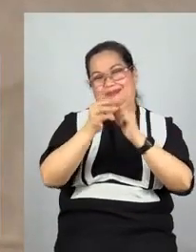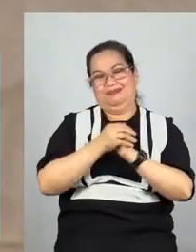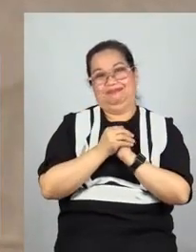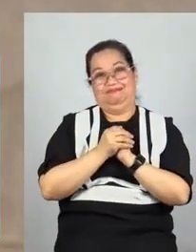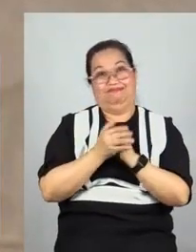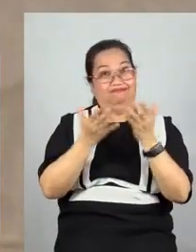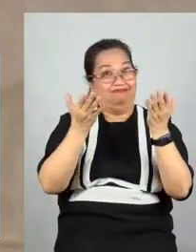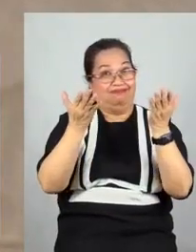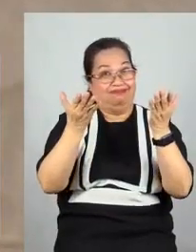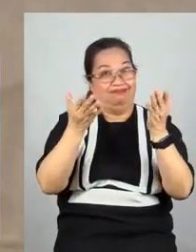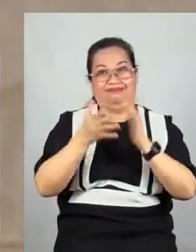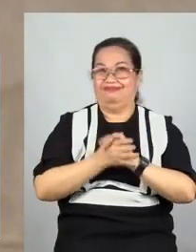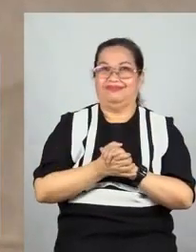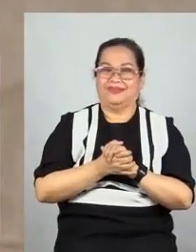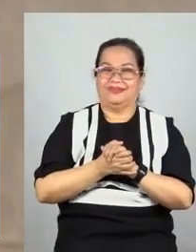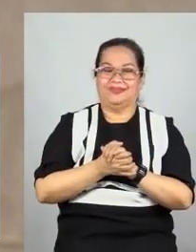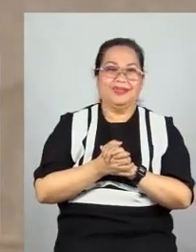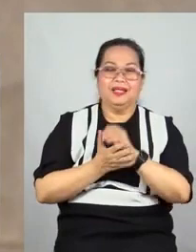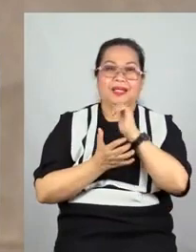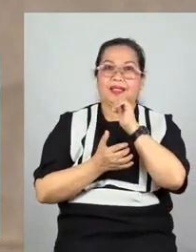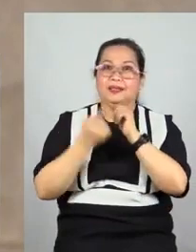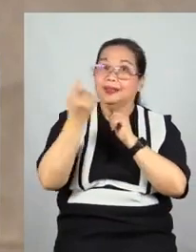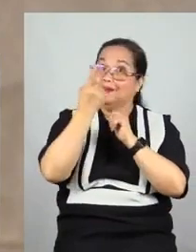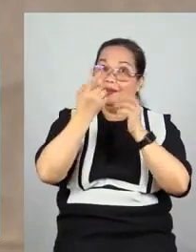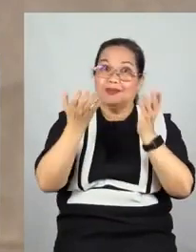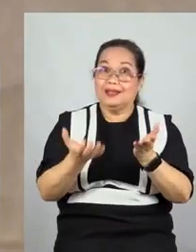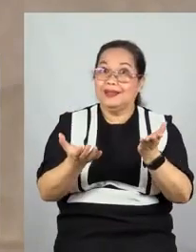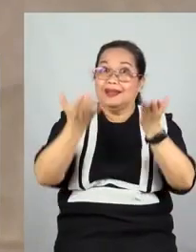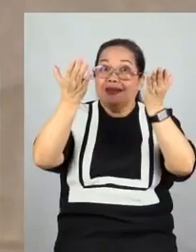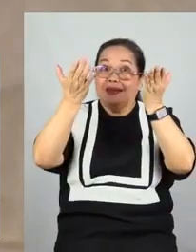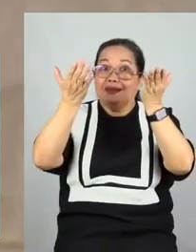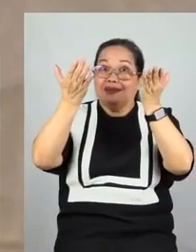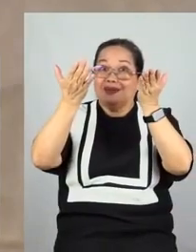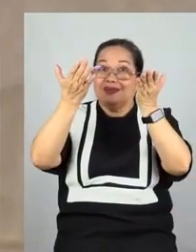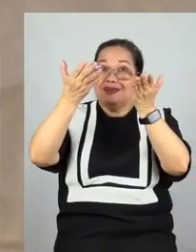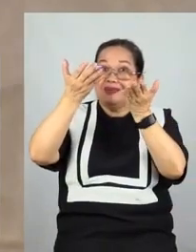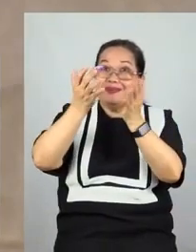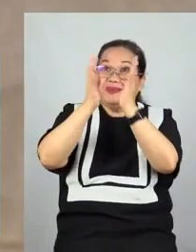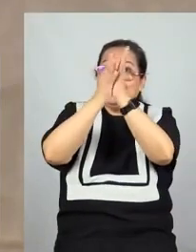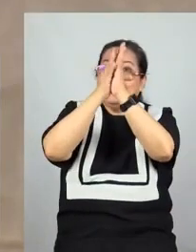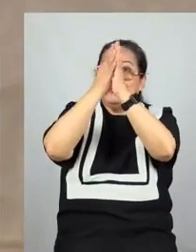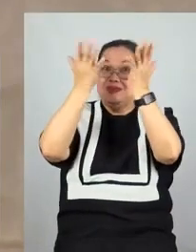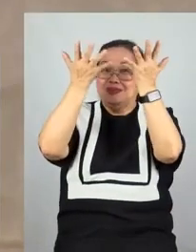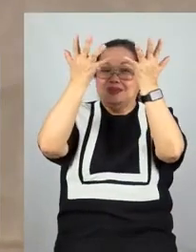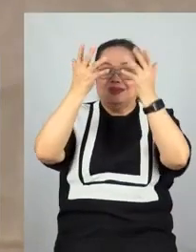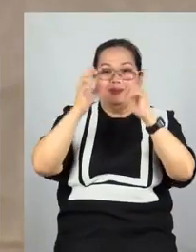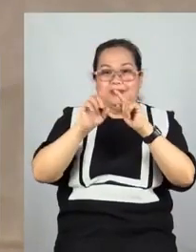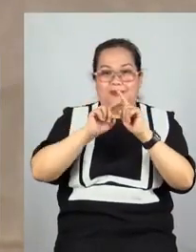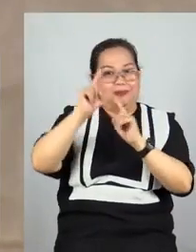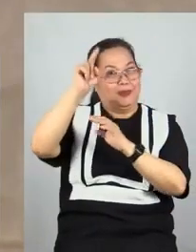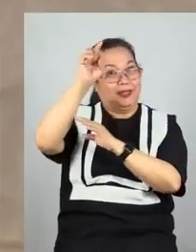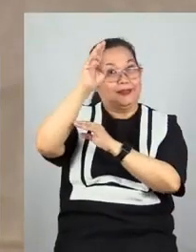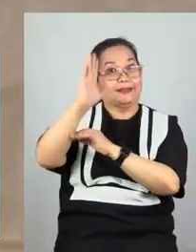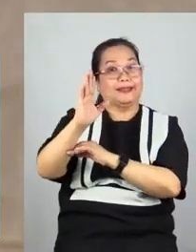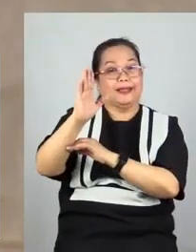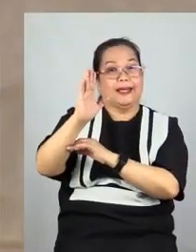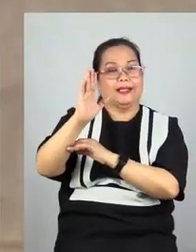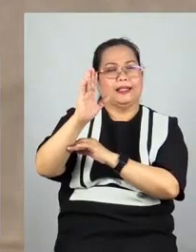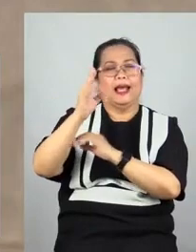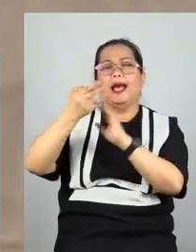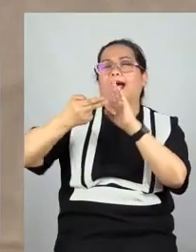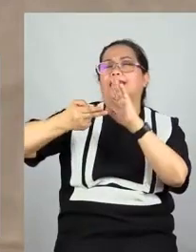So, hindi lang siya in-exalt. Sabi sa verse 9, God has